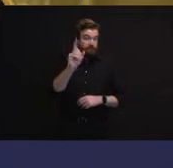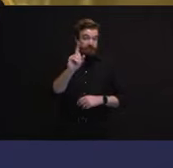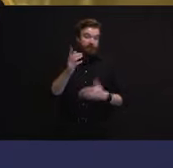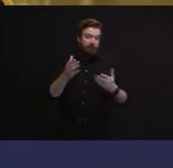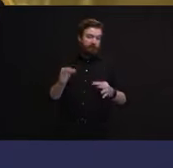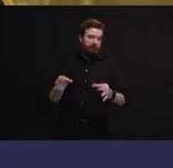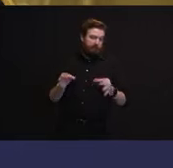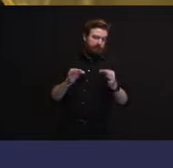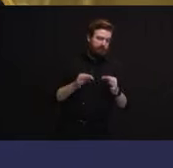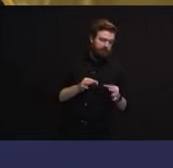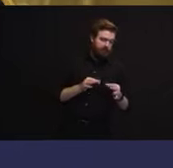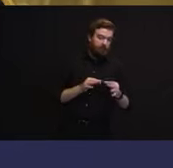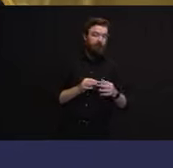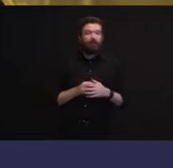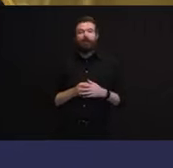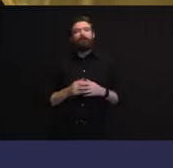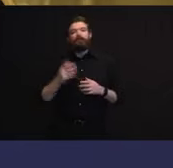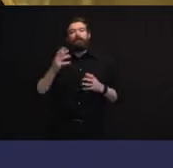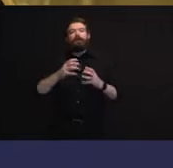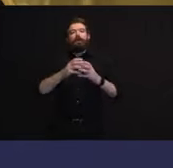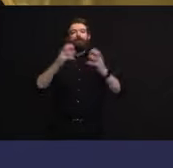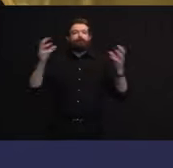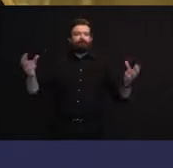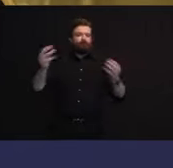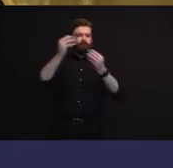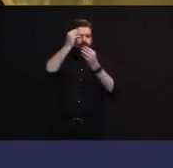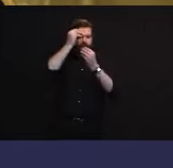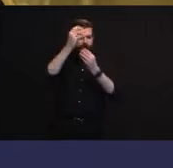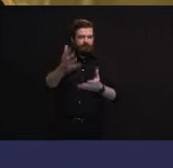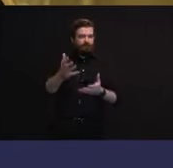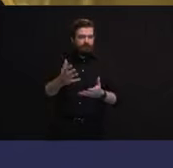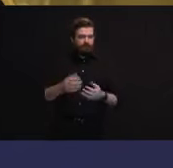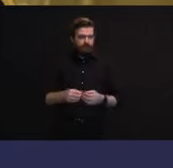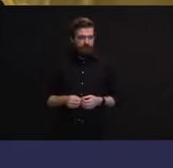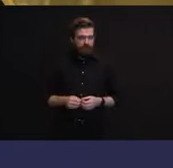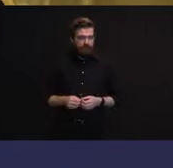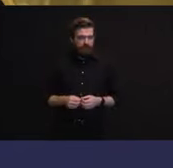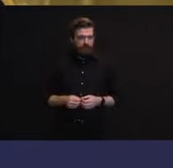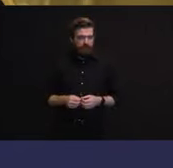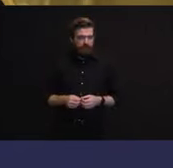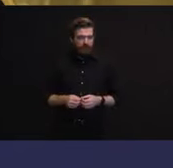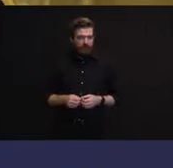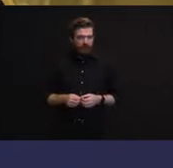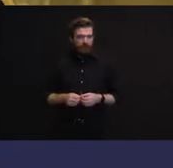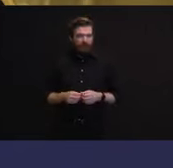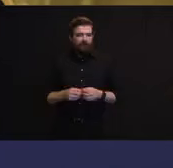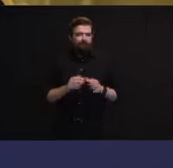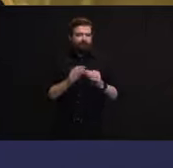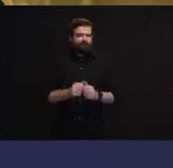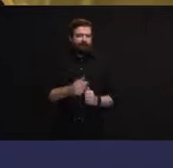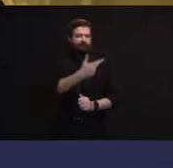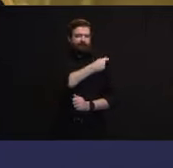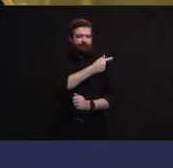an enormous amount of intensity around getting this exactly right. One of the more complex